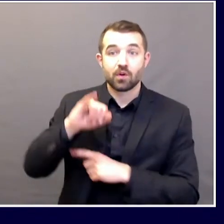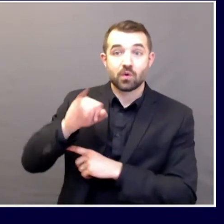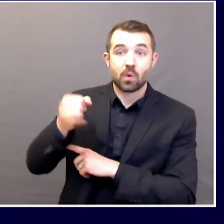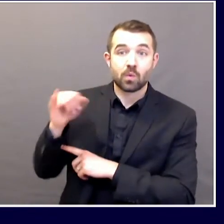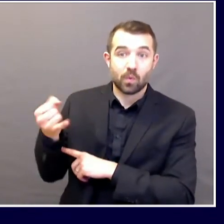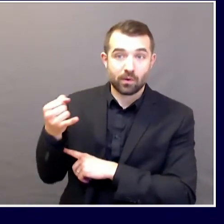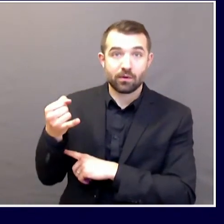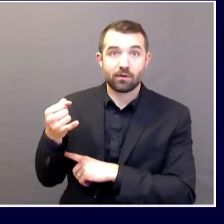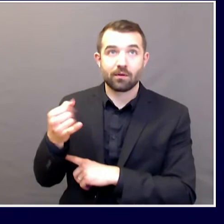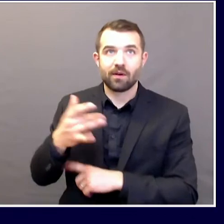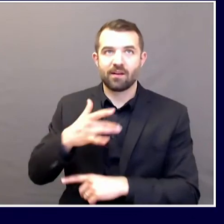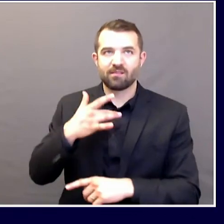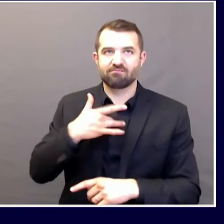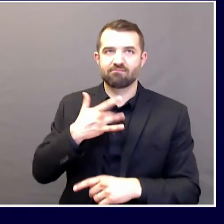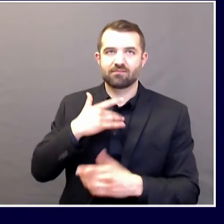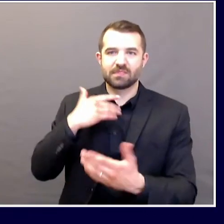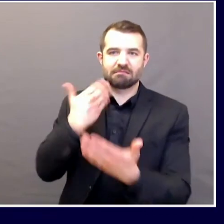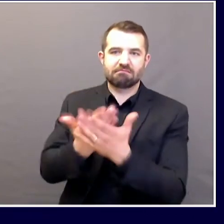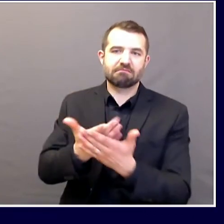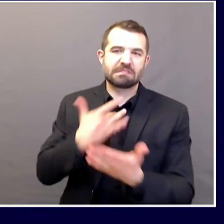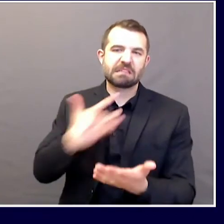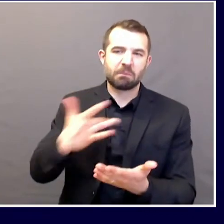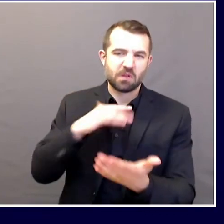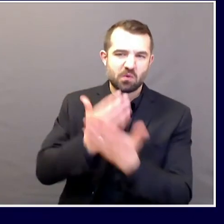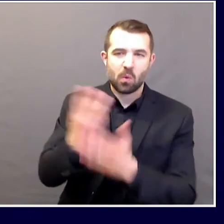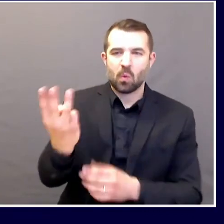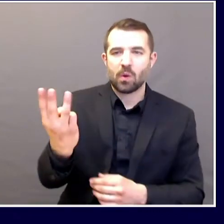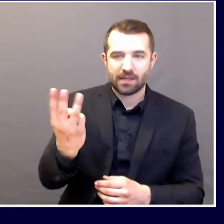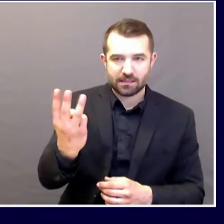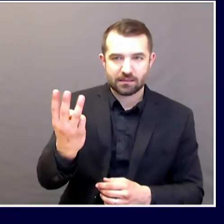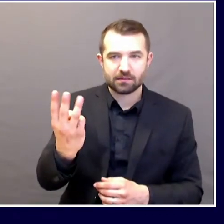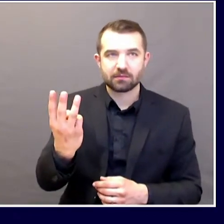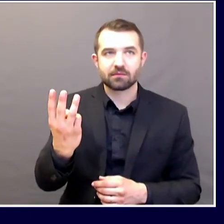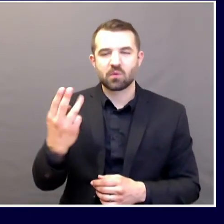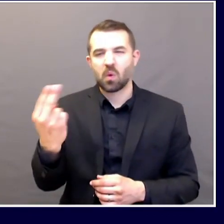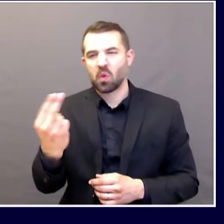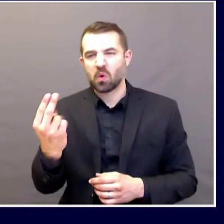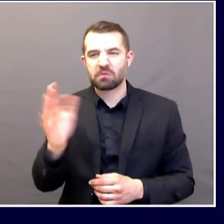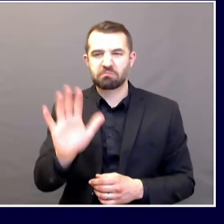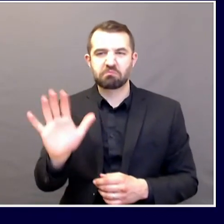Thursdays in states. So that's around when we would anticipate it beginning next week.